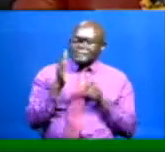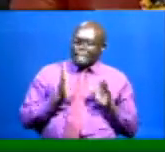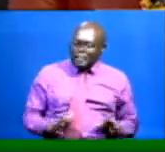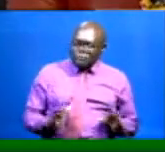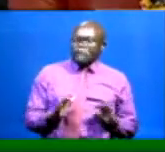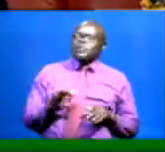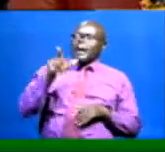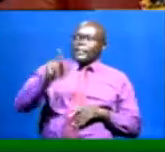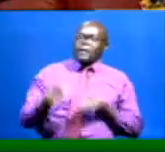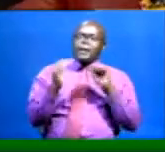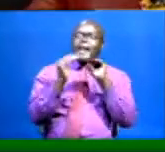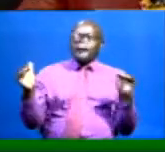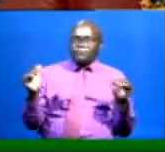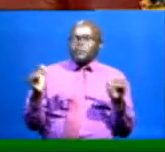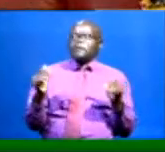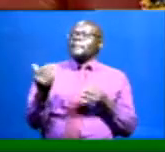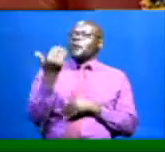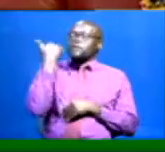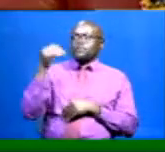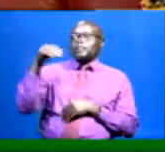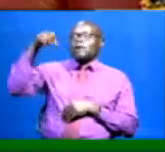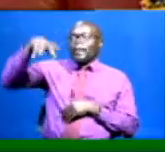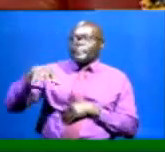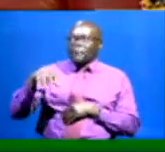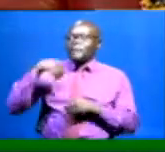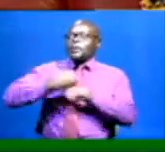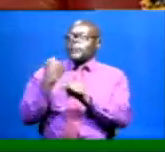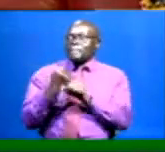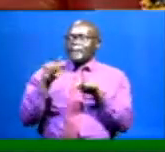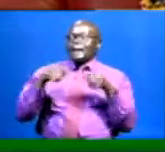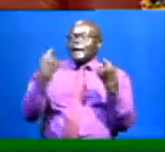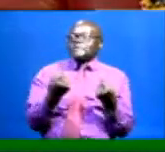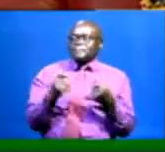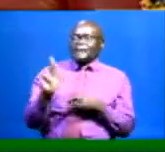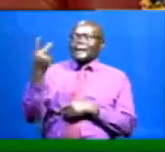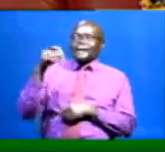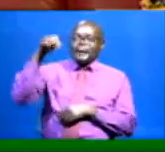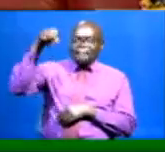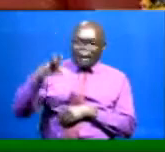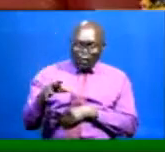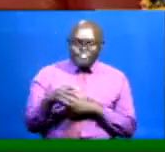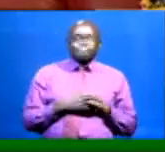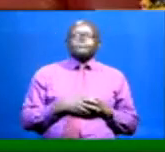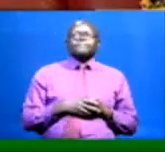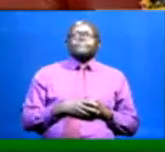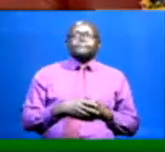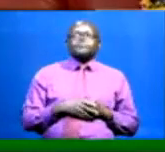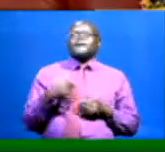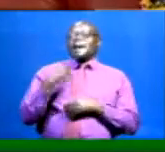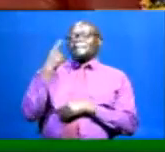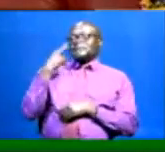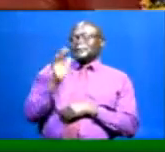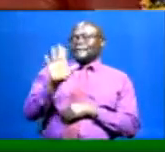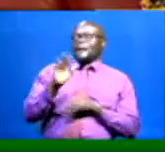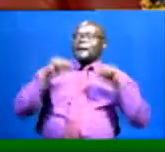the cost. So when we put a management team at Kenya Power, have we looked at their ability